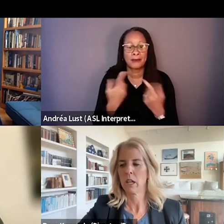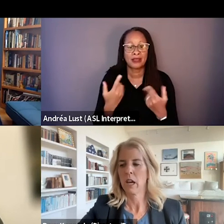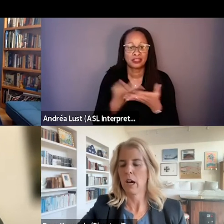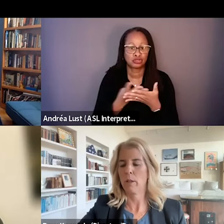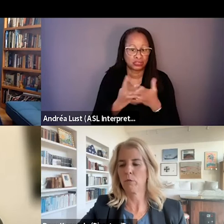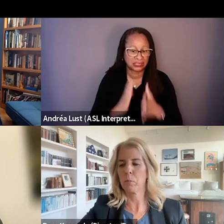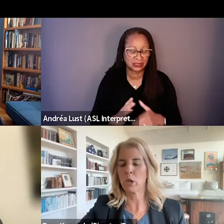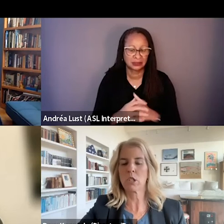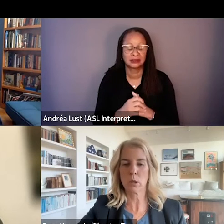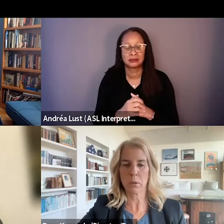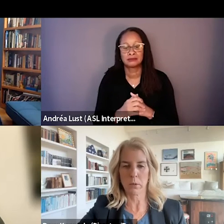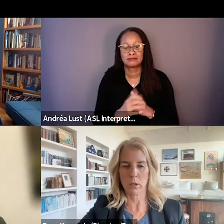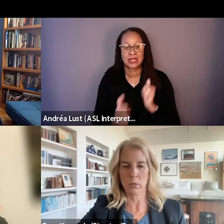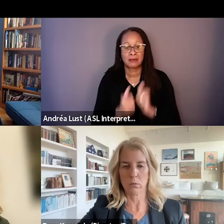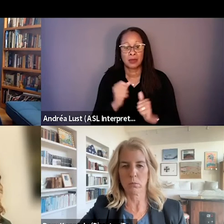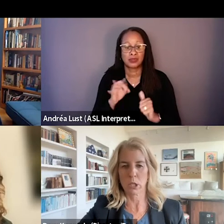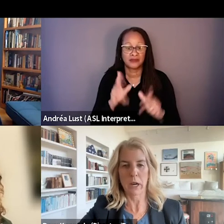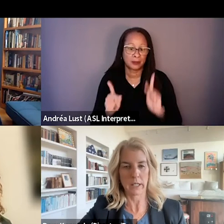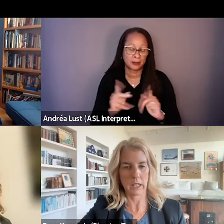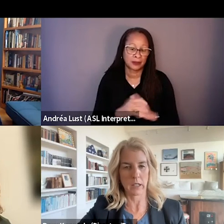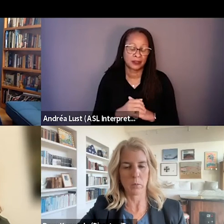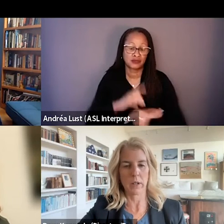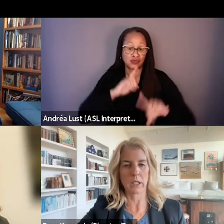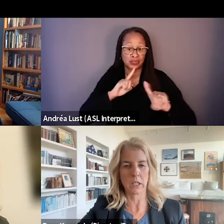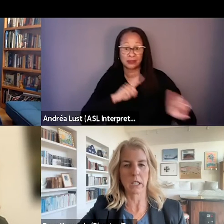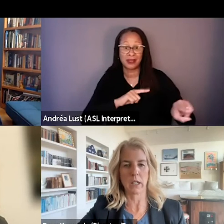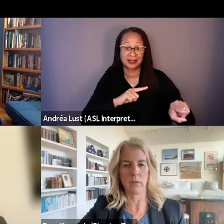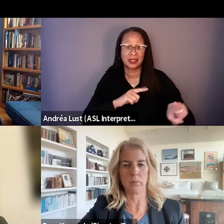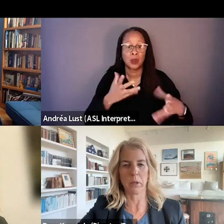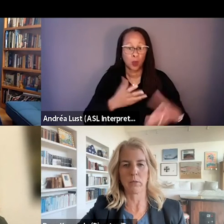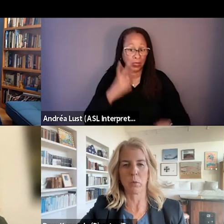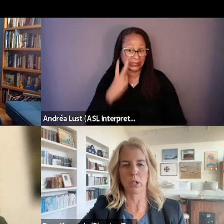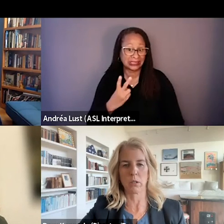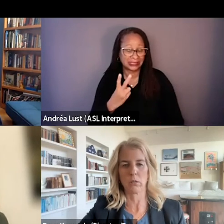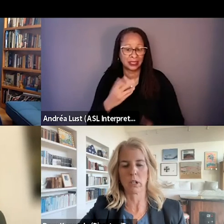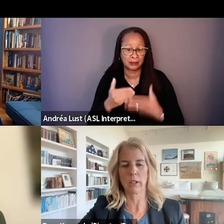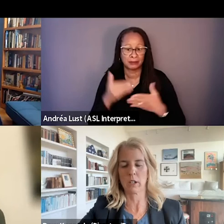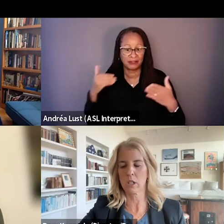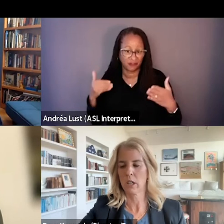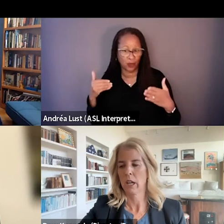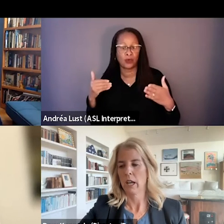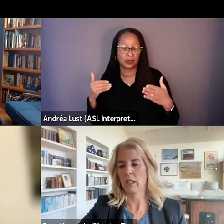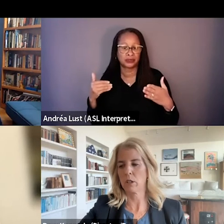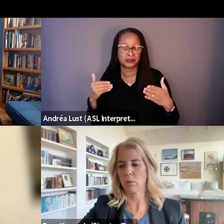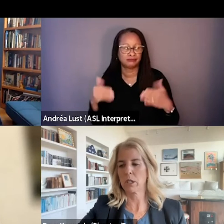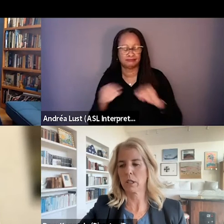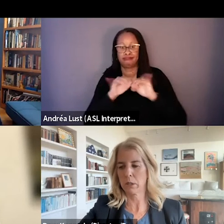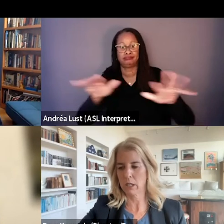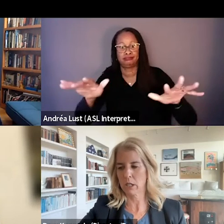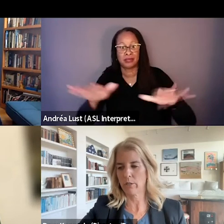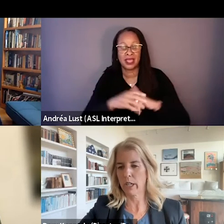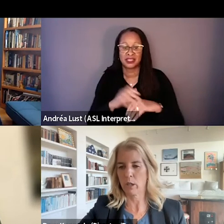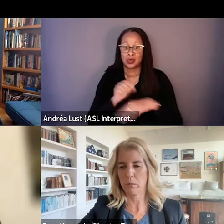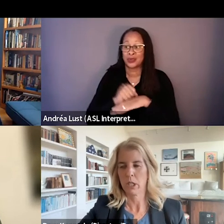screenings. Most of the people responded that they wanted to see it before others. And so we sent